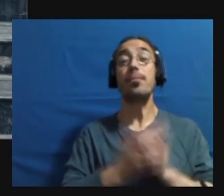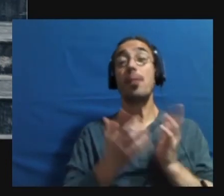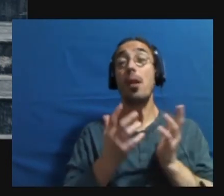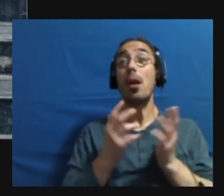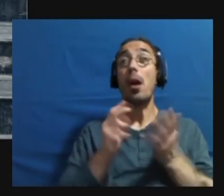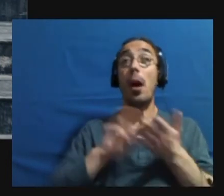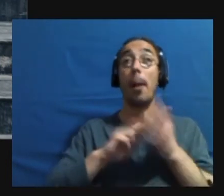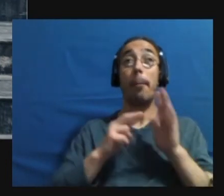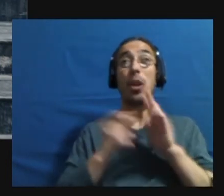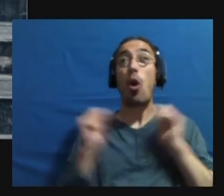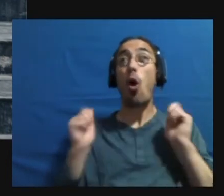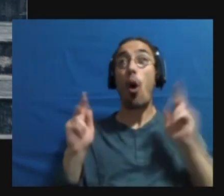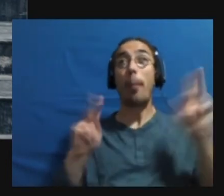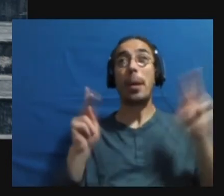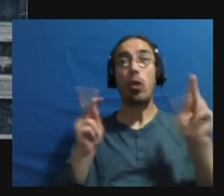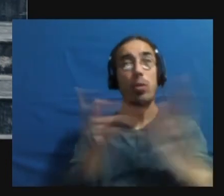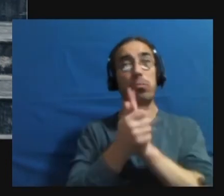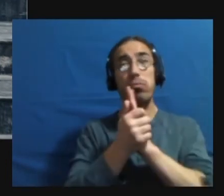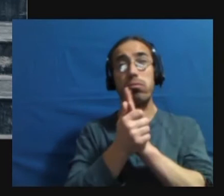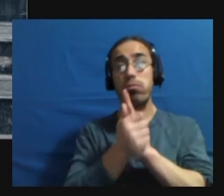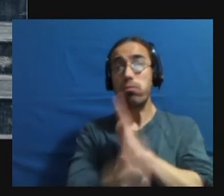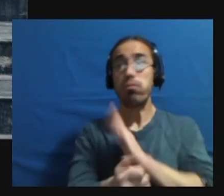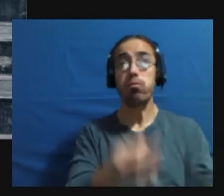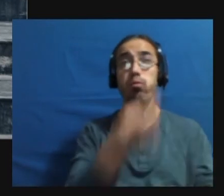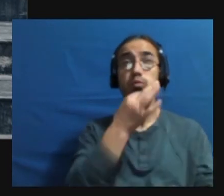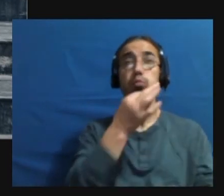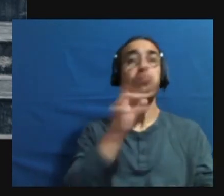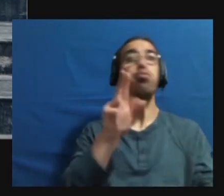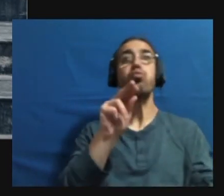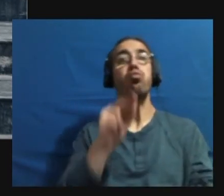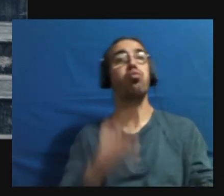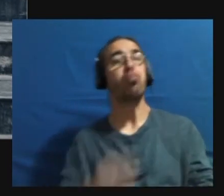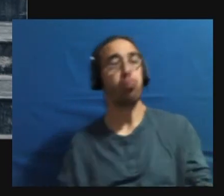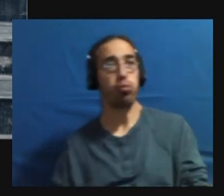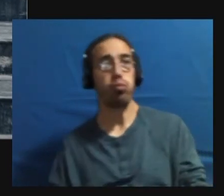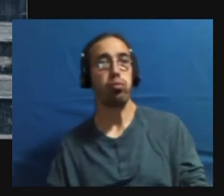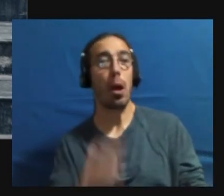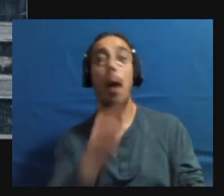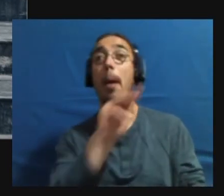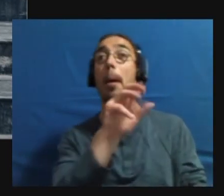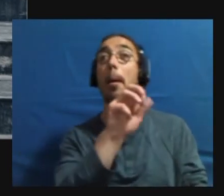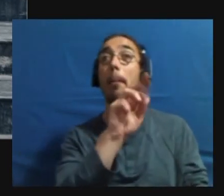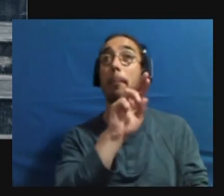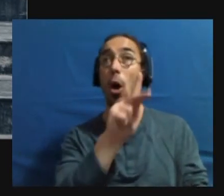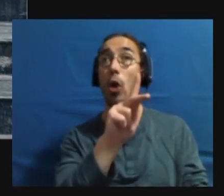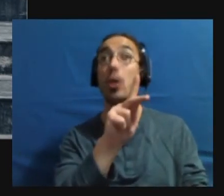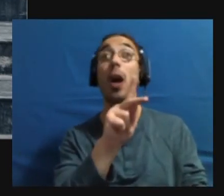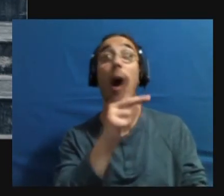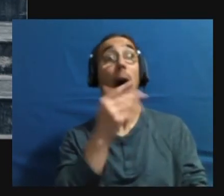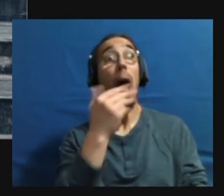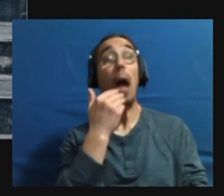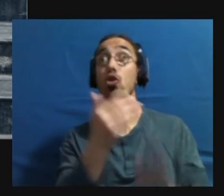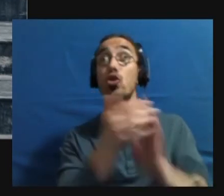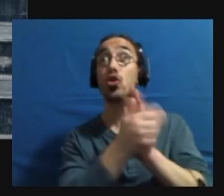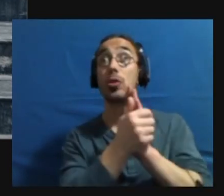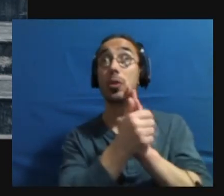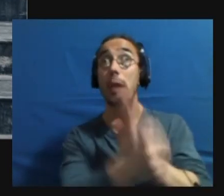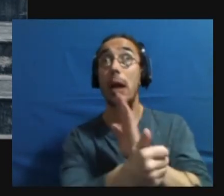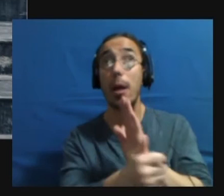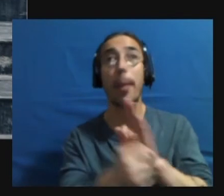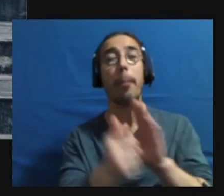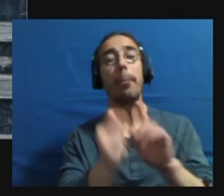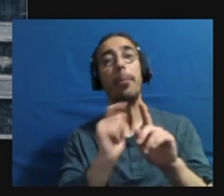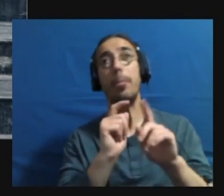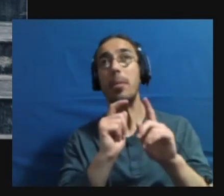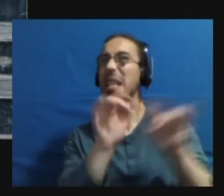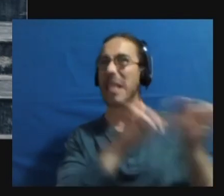have a savant skill. Yeah, very few of us have a savant skill, just like very few neurotypical people have